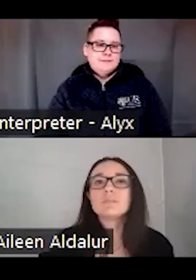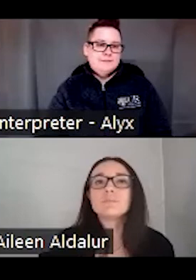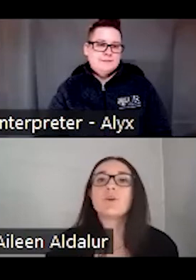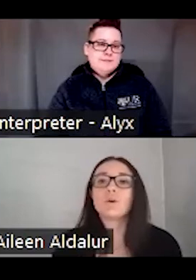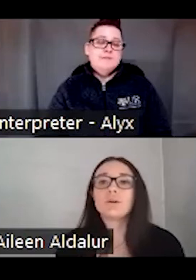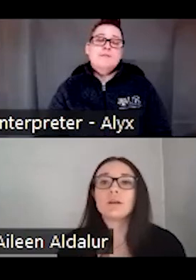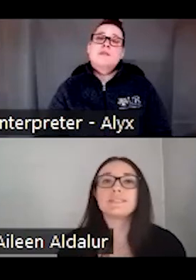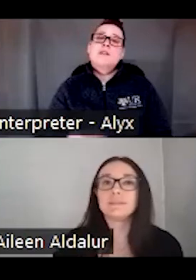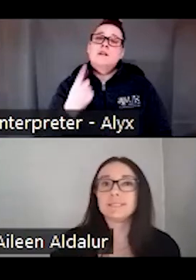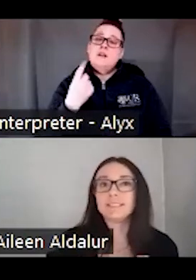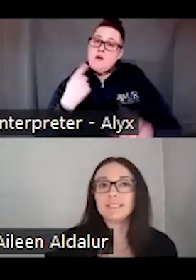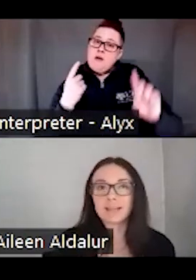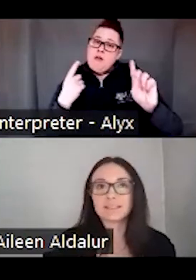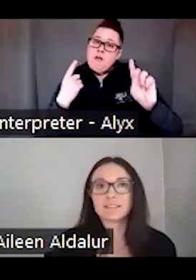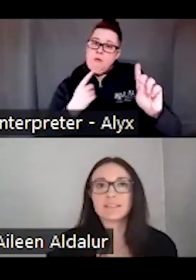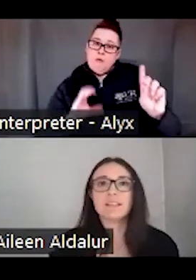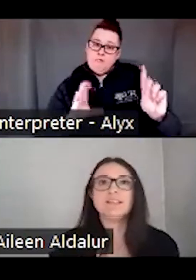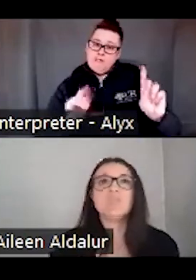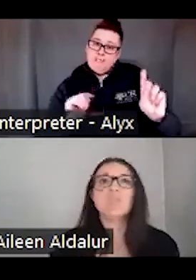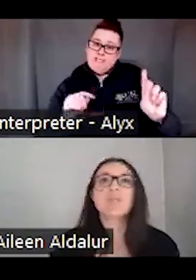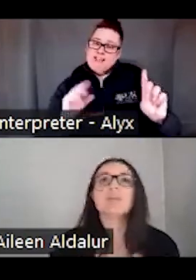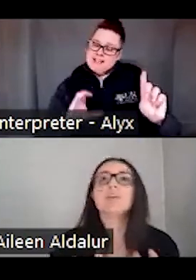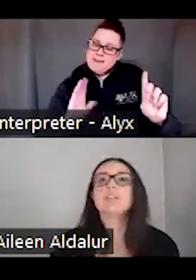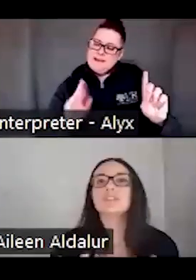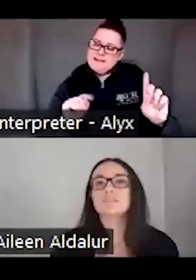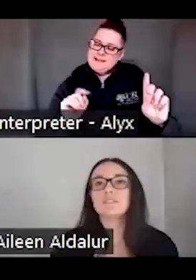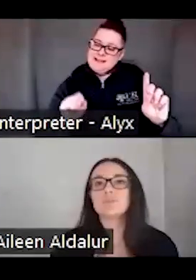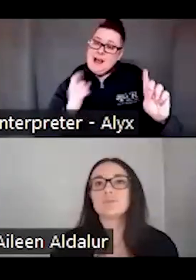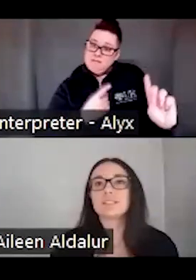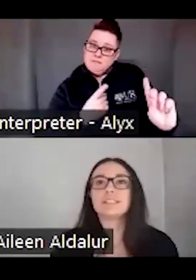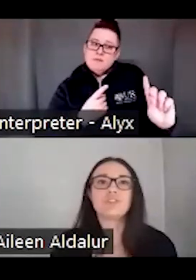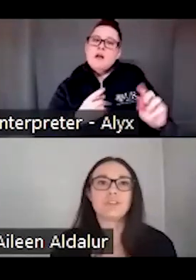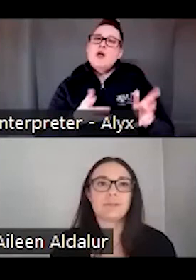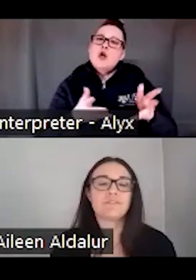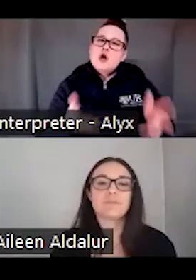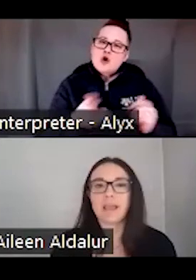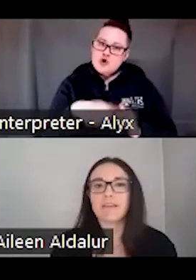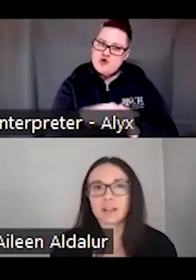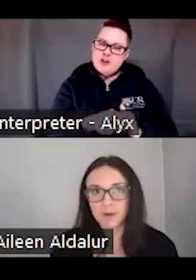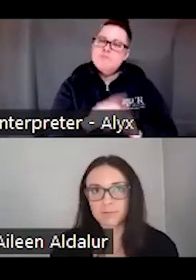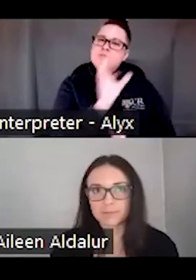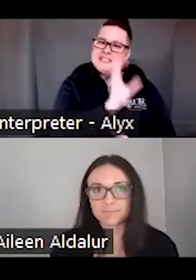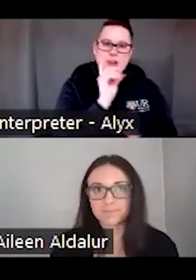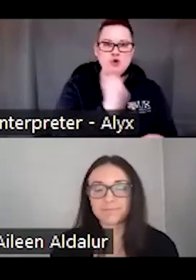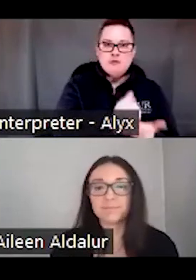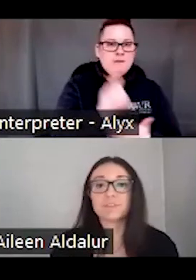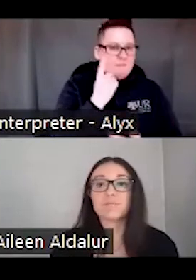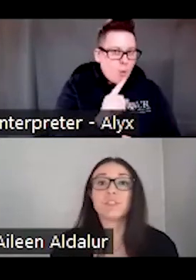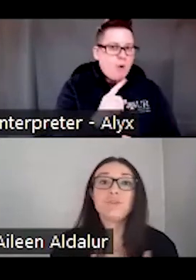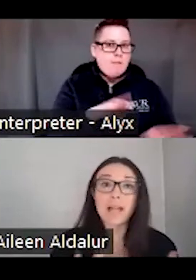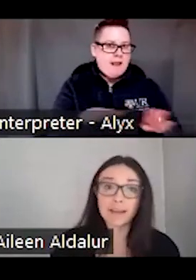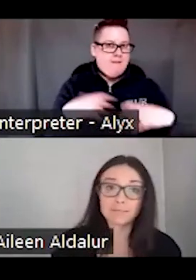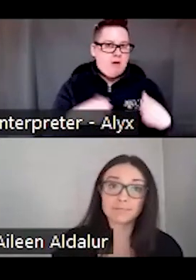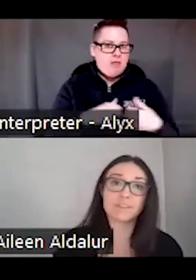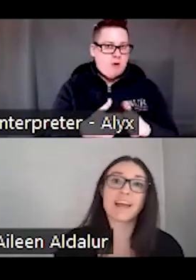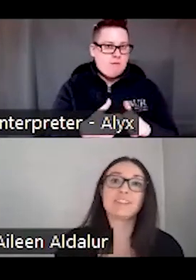So the ultimate goal of CBT-TS is to encourage individuals to seek treatment for their behavioral health problems.